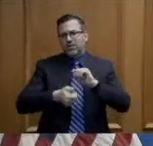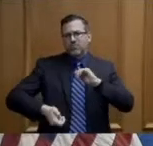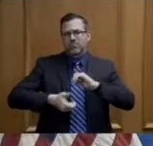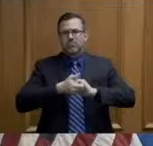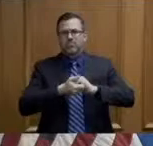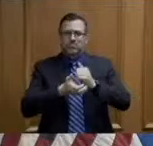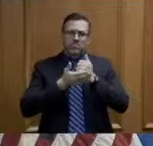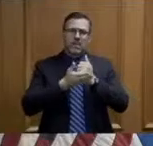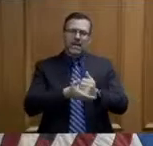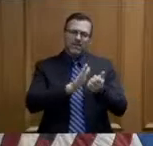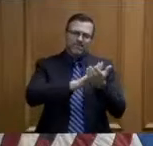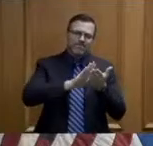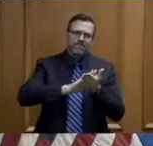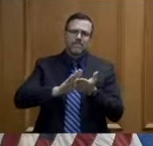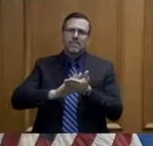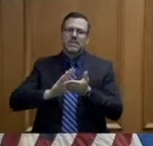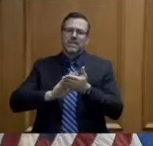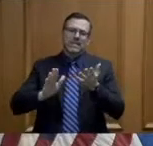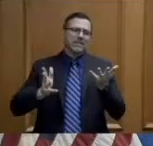efforts, but